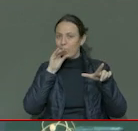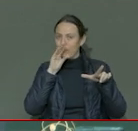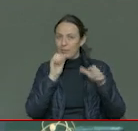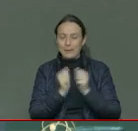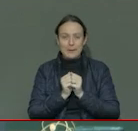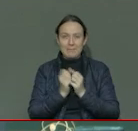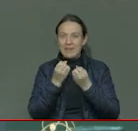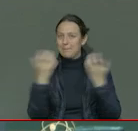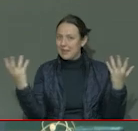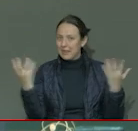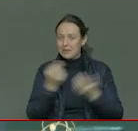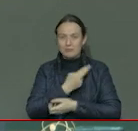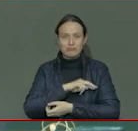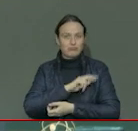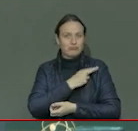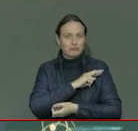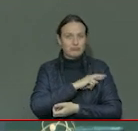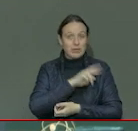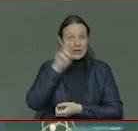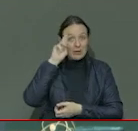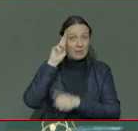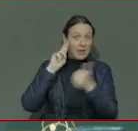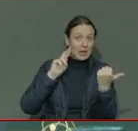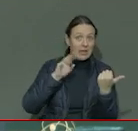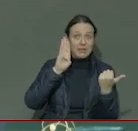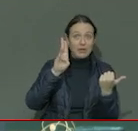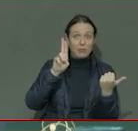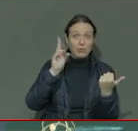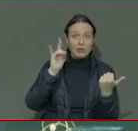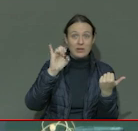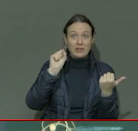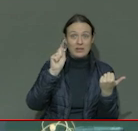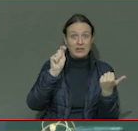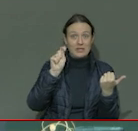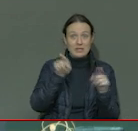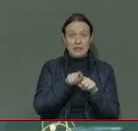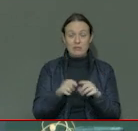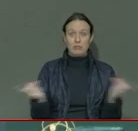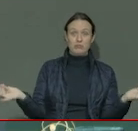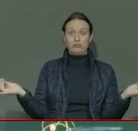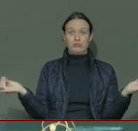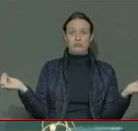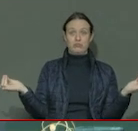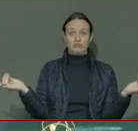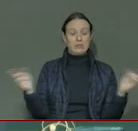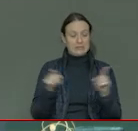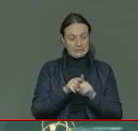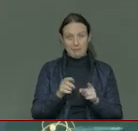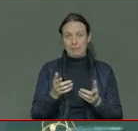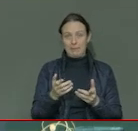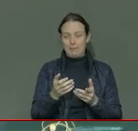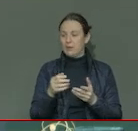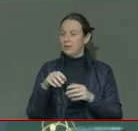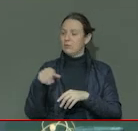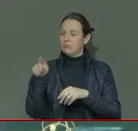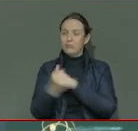several religions that are practiced. Remember, Buddhism as well is practiced in India. So there's several religions. It's a very diverse country.